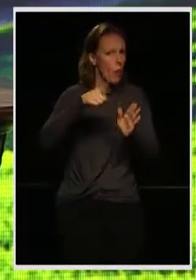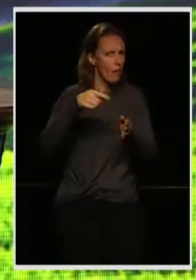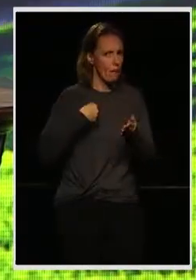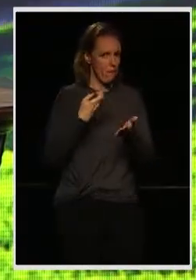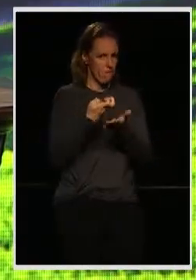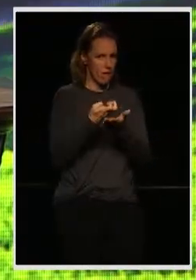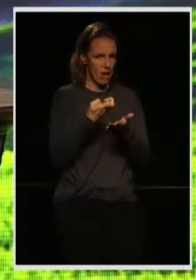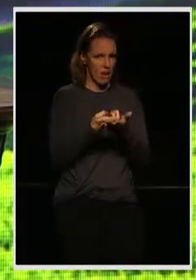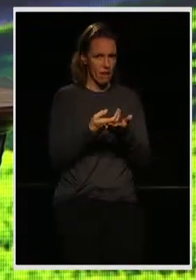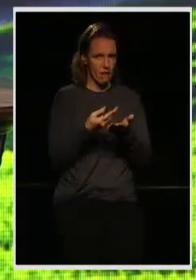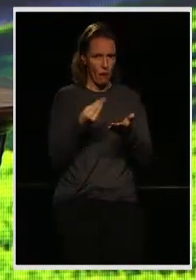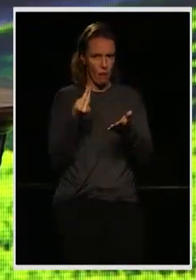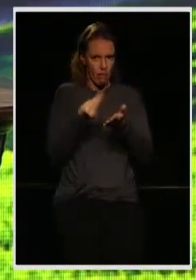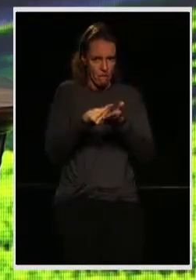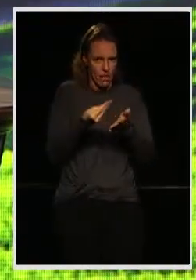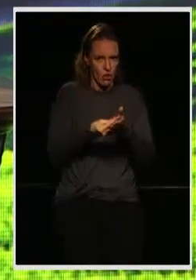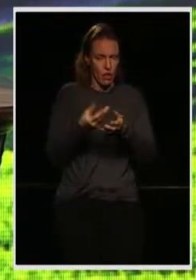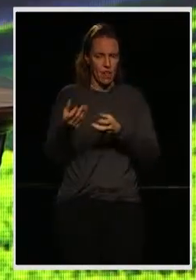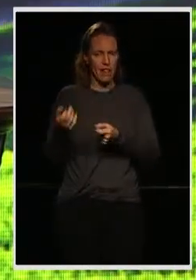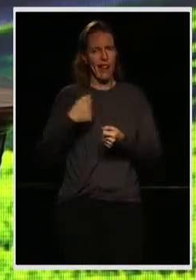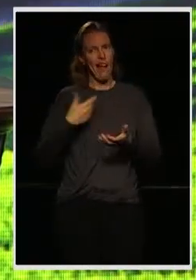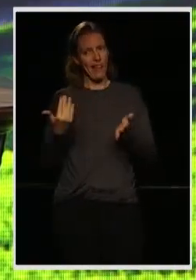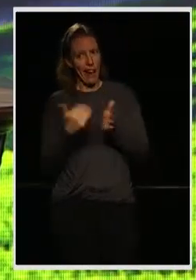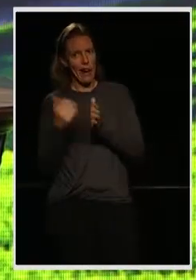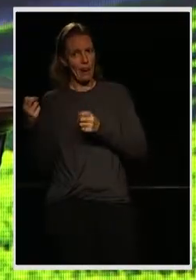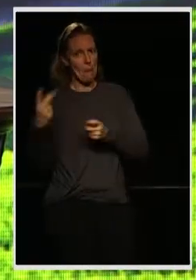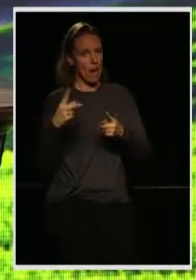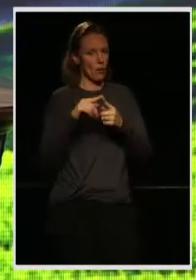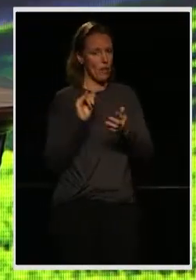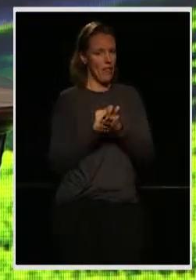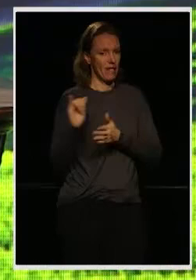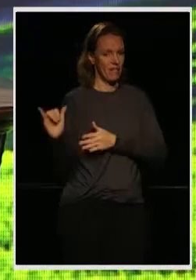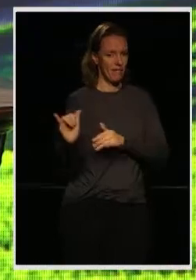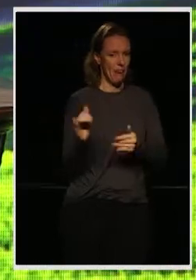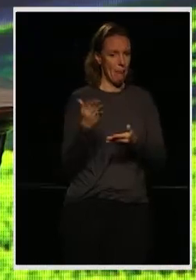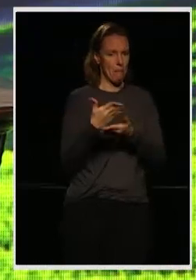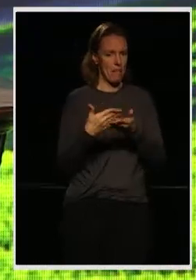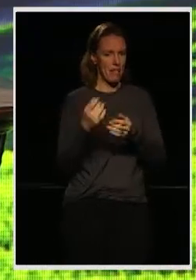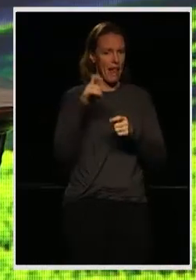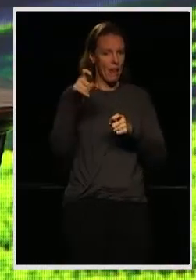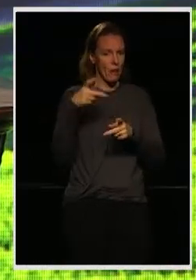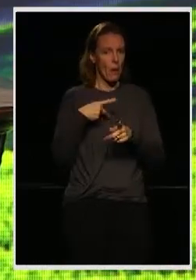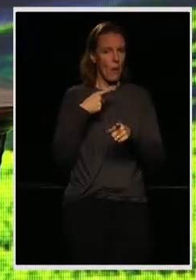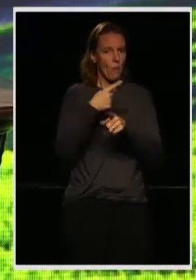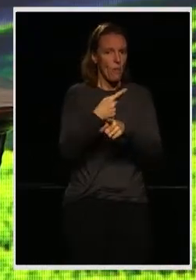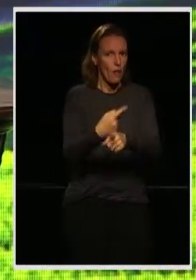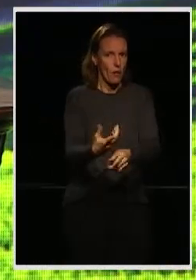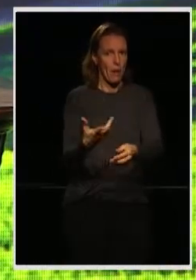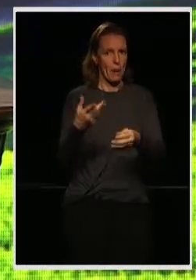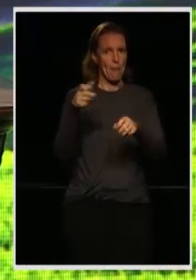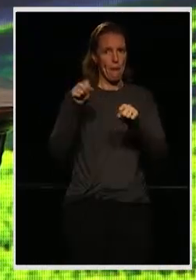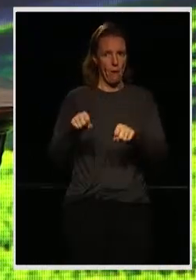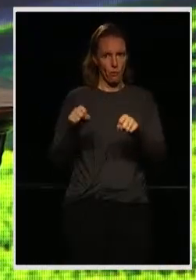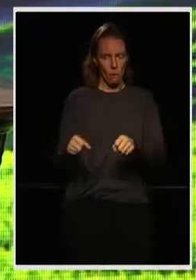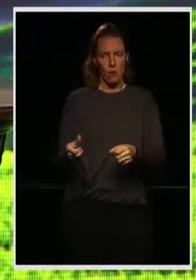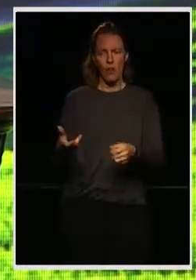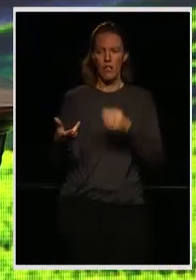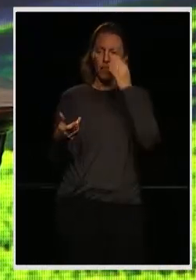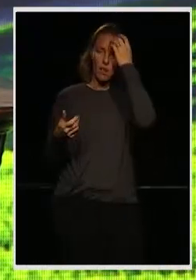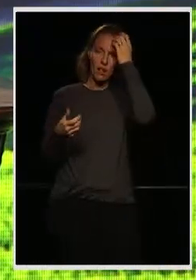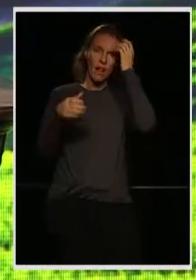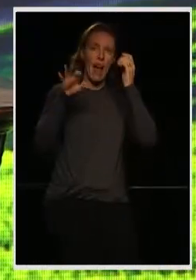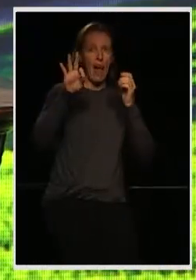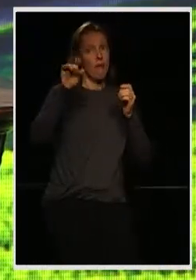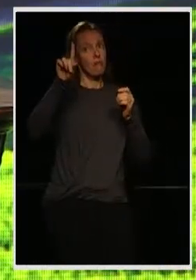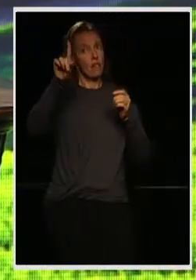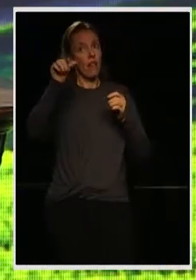pathways, right? This is, again, I keep coming back to that same piece. It has to be regulatory possible, so FDA approved,